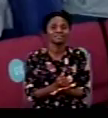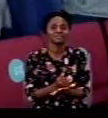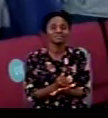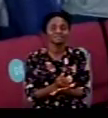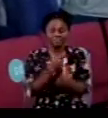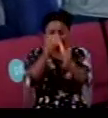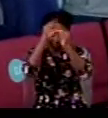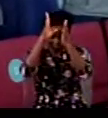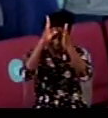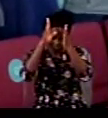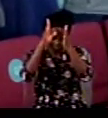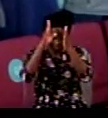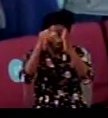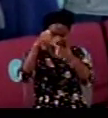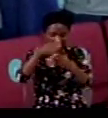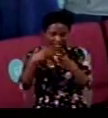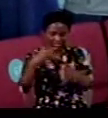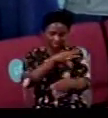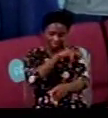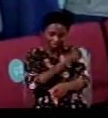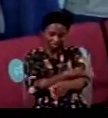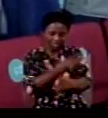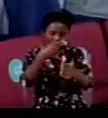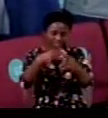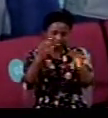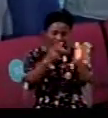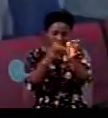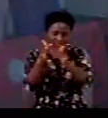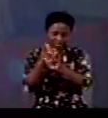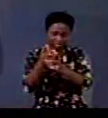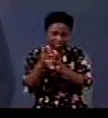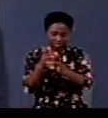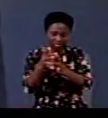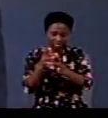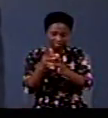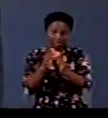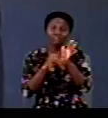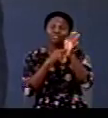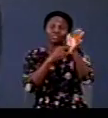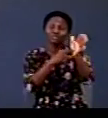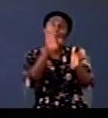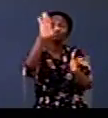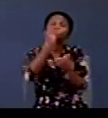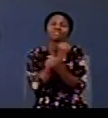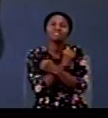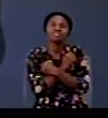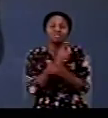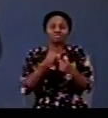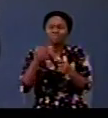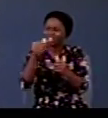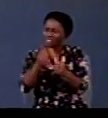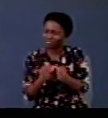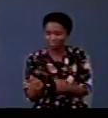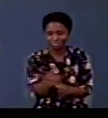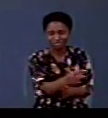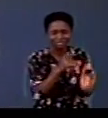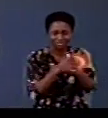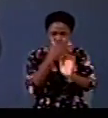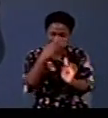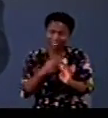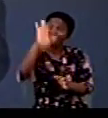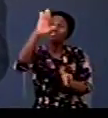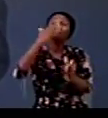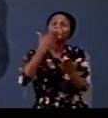everyone, your goodness to everyone, your mercy to everyone. Forgive